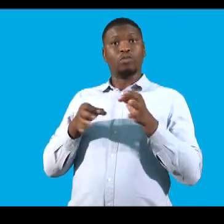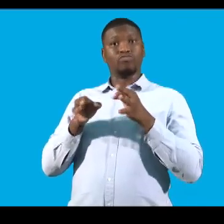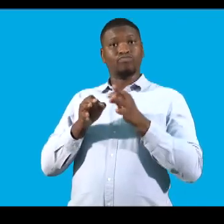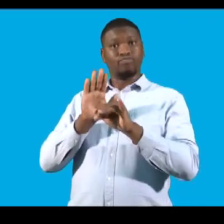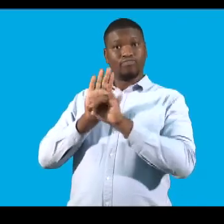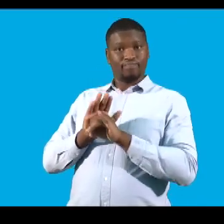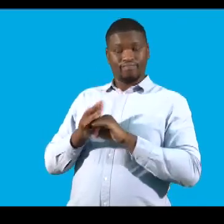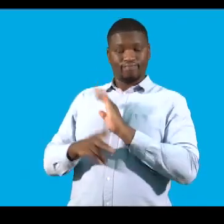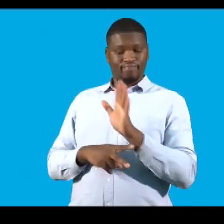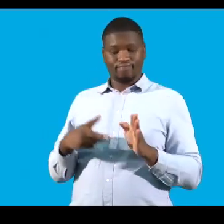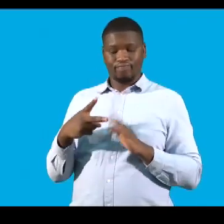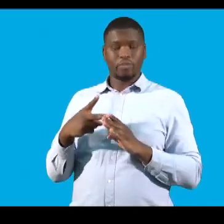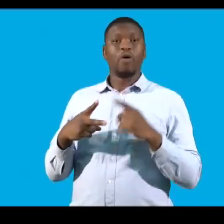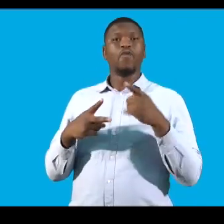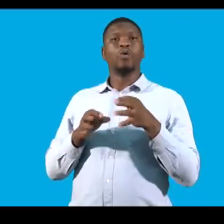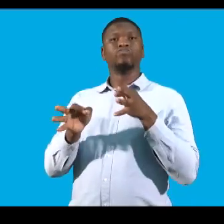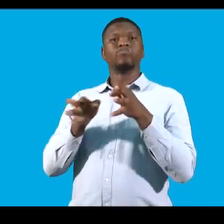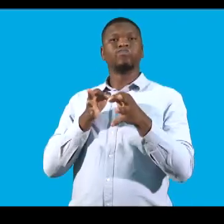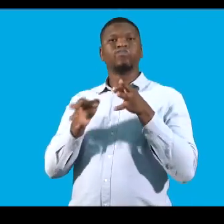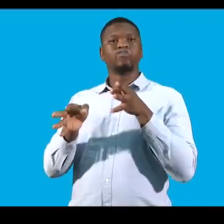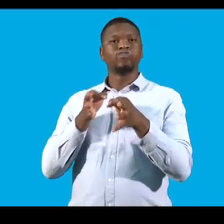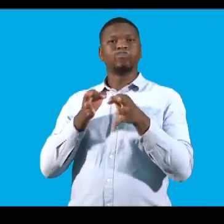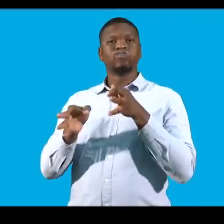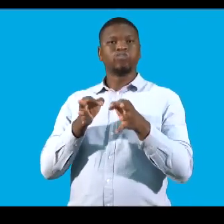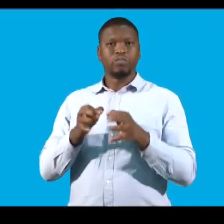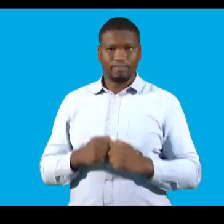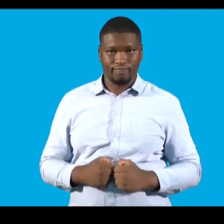identification and the 2nd mark for the explanation.